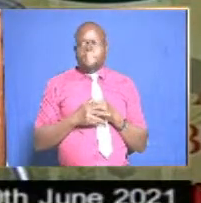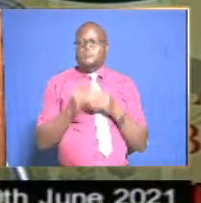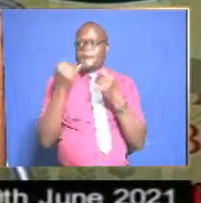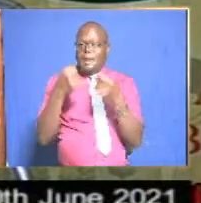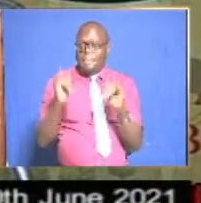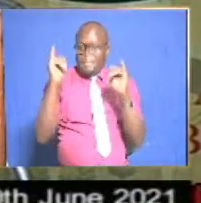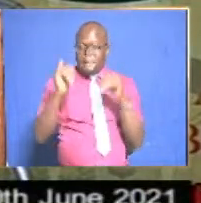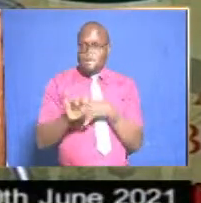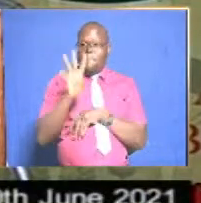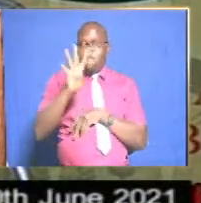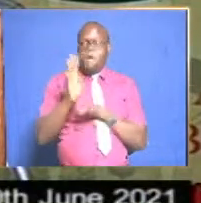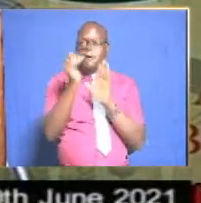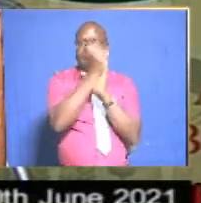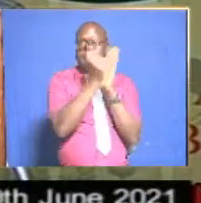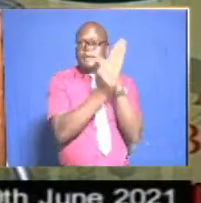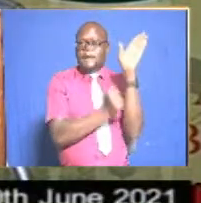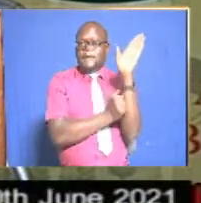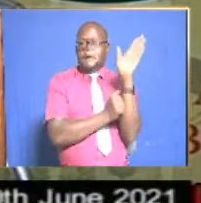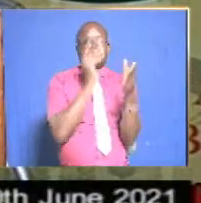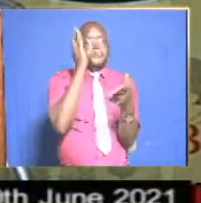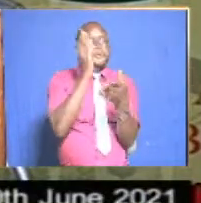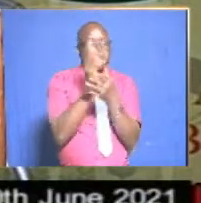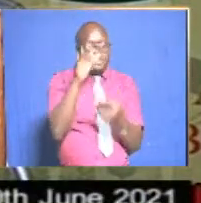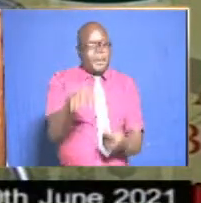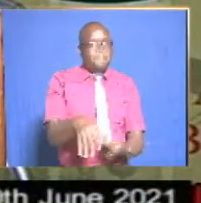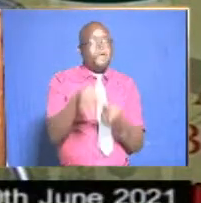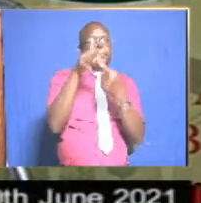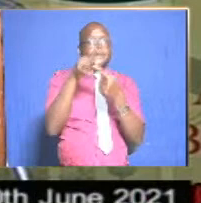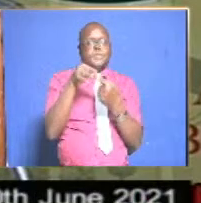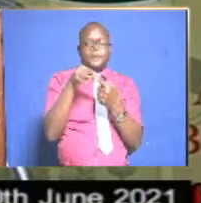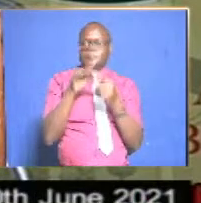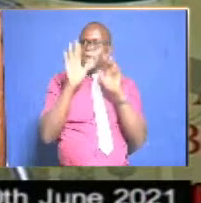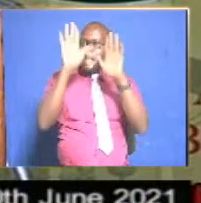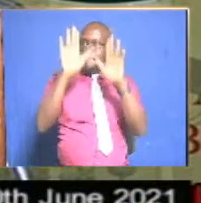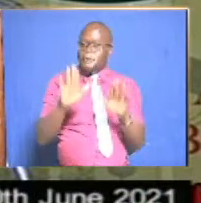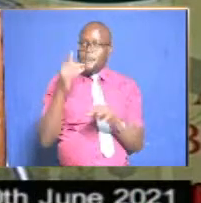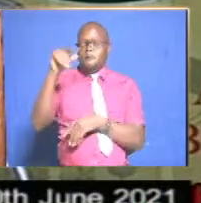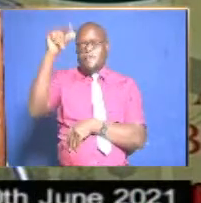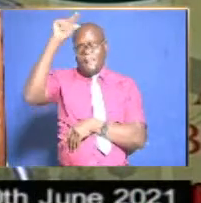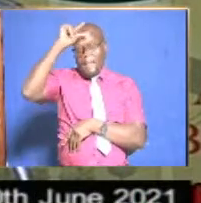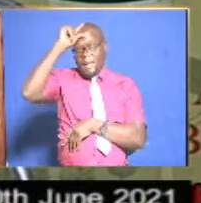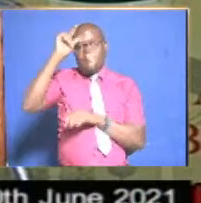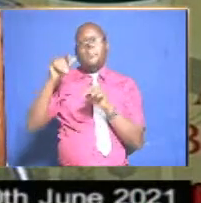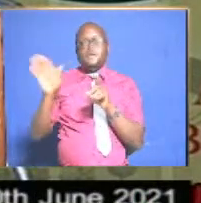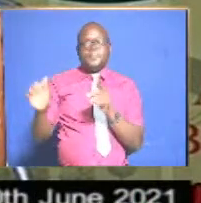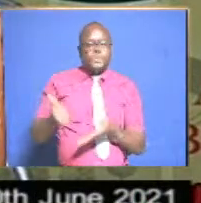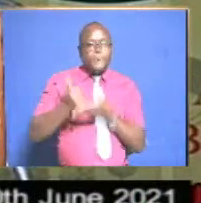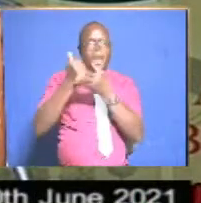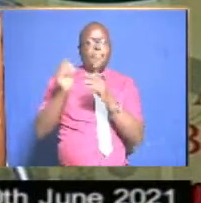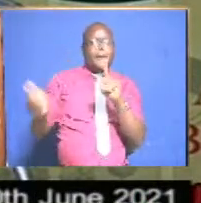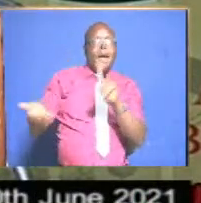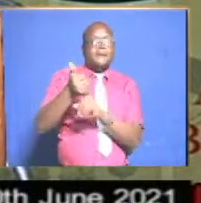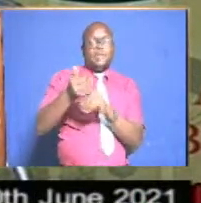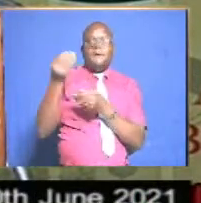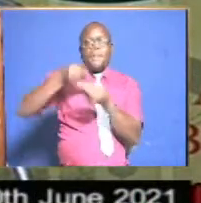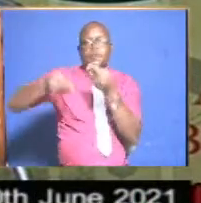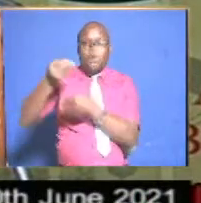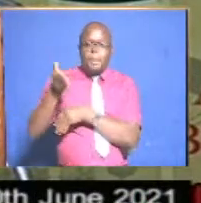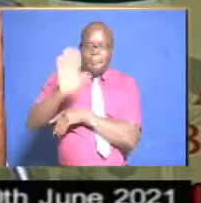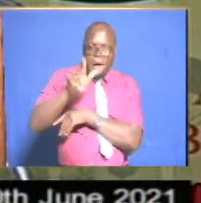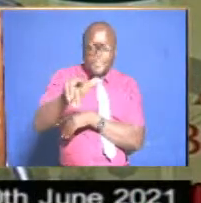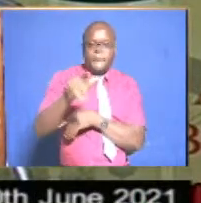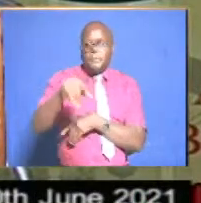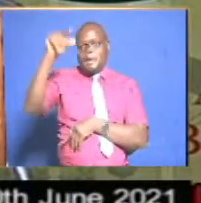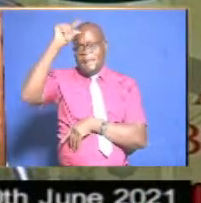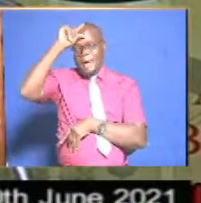of Big Four agenda remains a high priority and critical to the economic recovery. In this regard, the